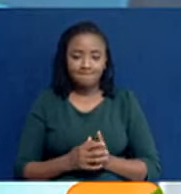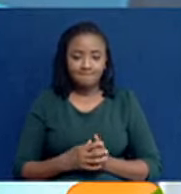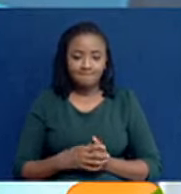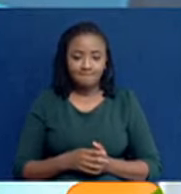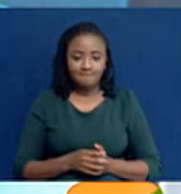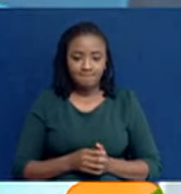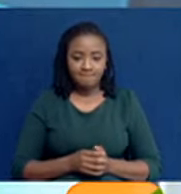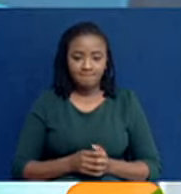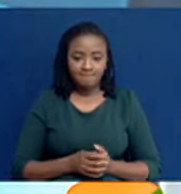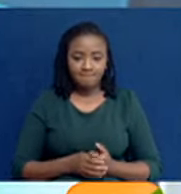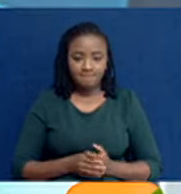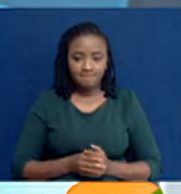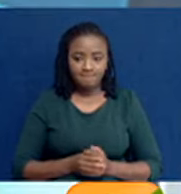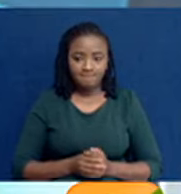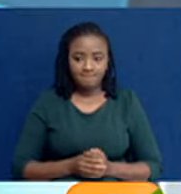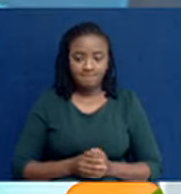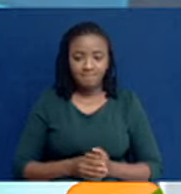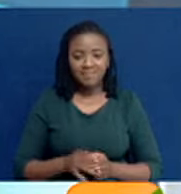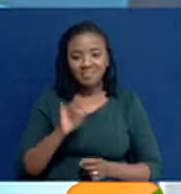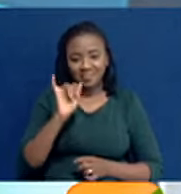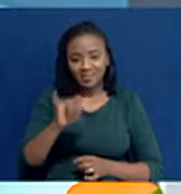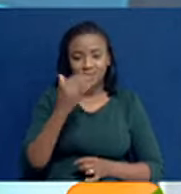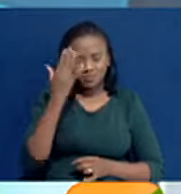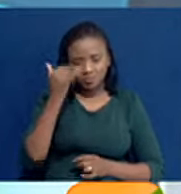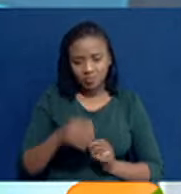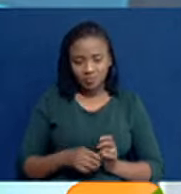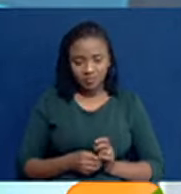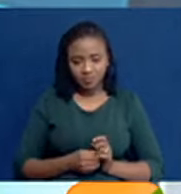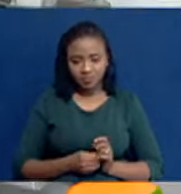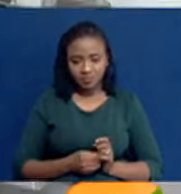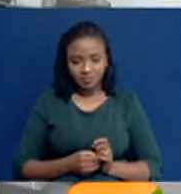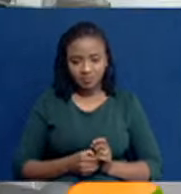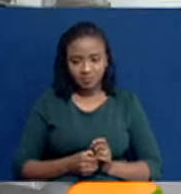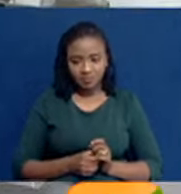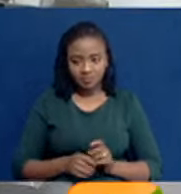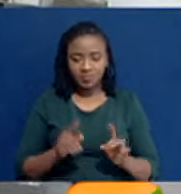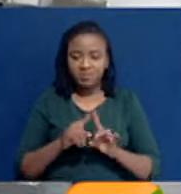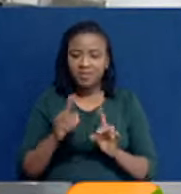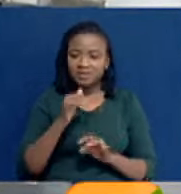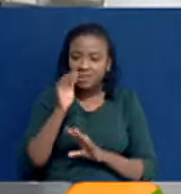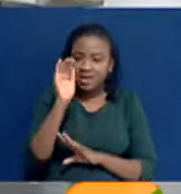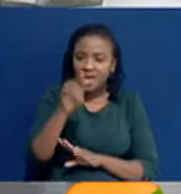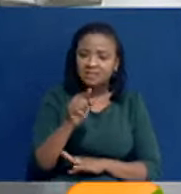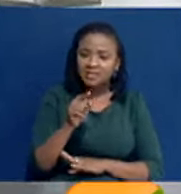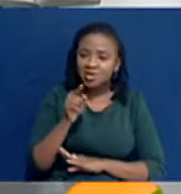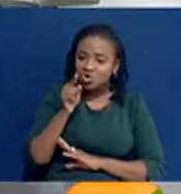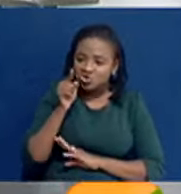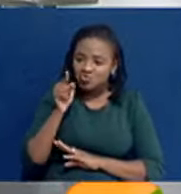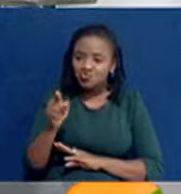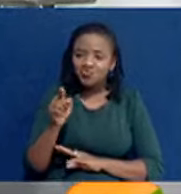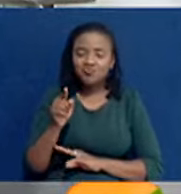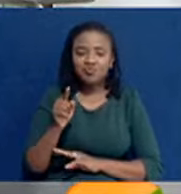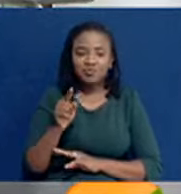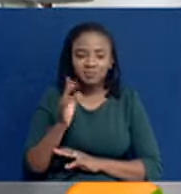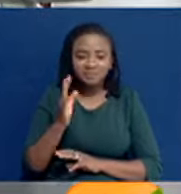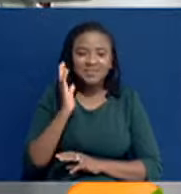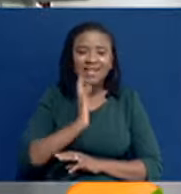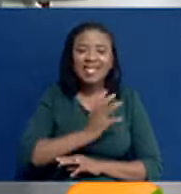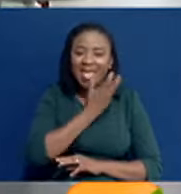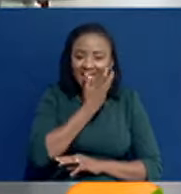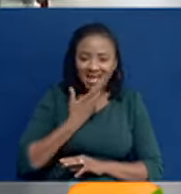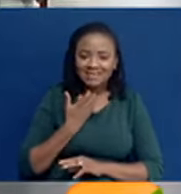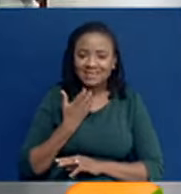Yeah. That was part of it. Tell me something. Being a niece of Kenya's first president, Jomo Kenyatta,